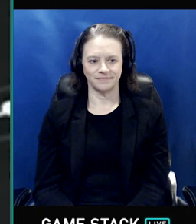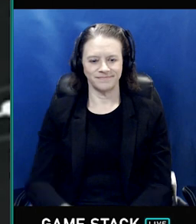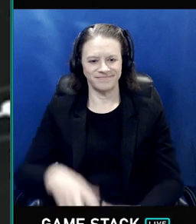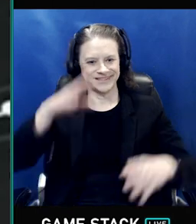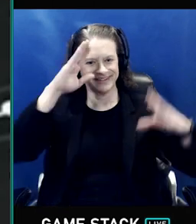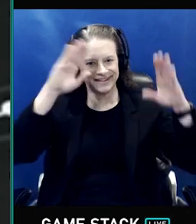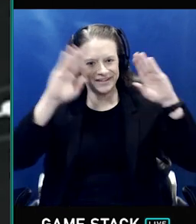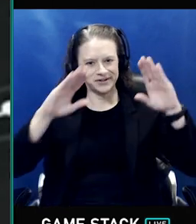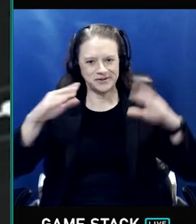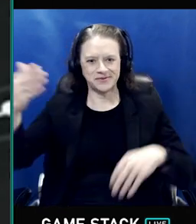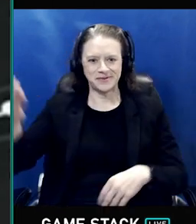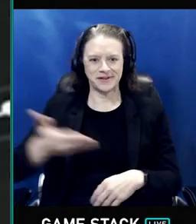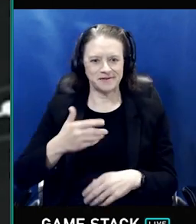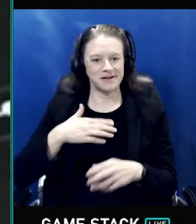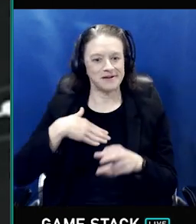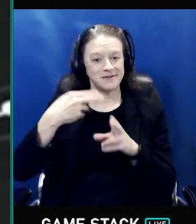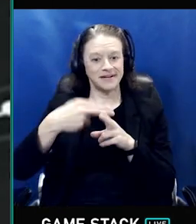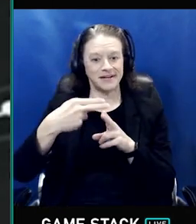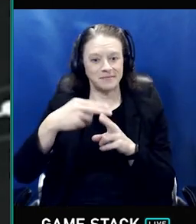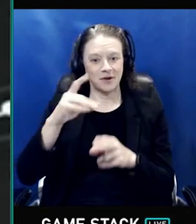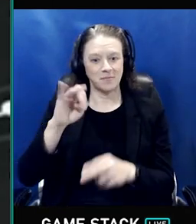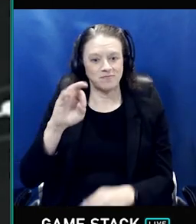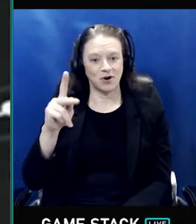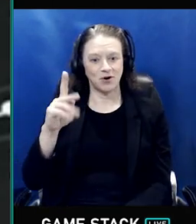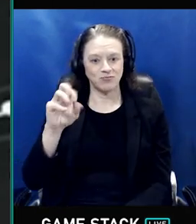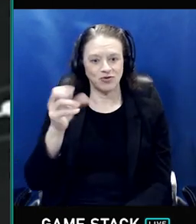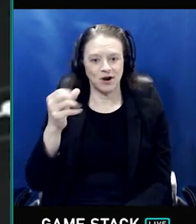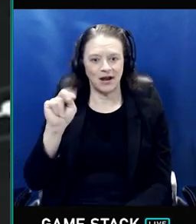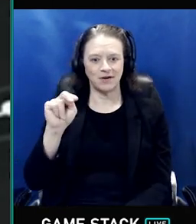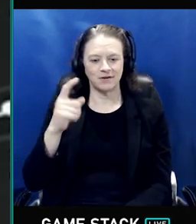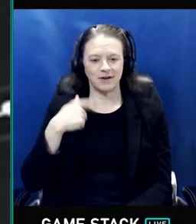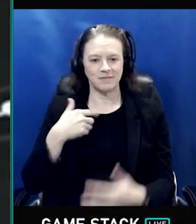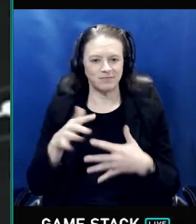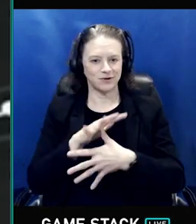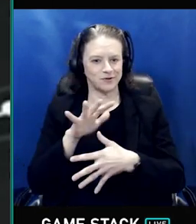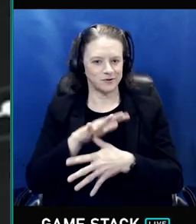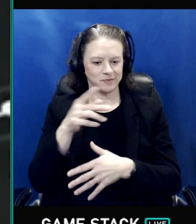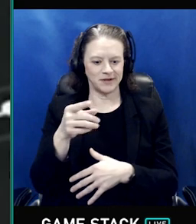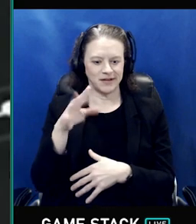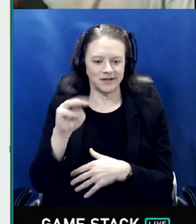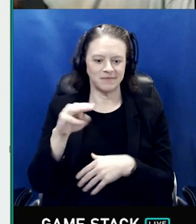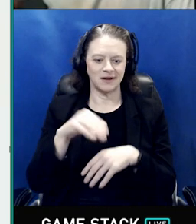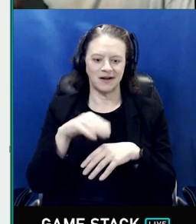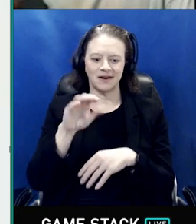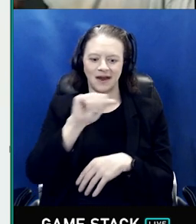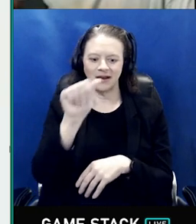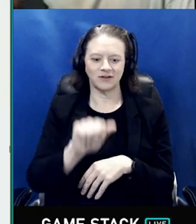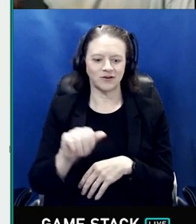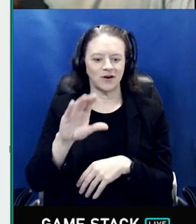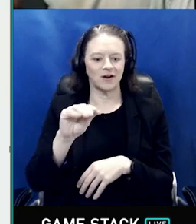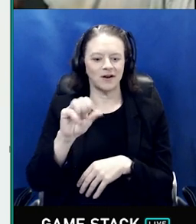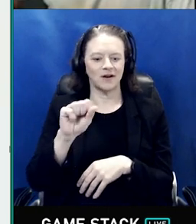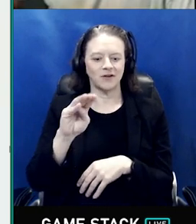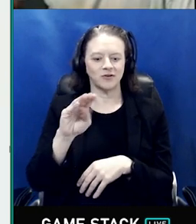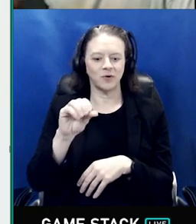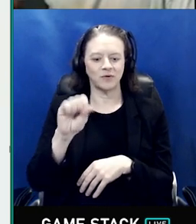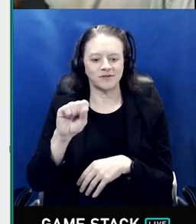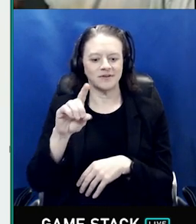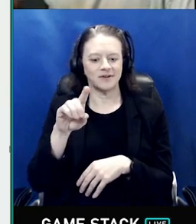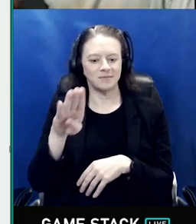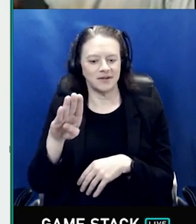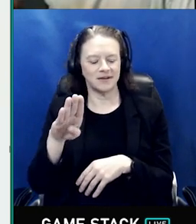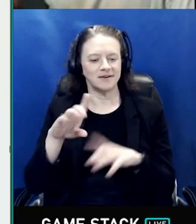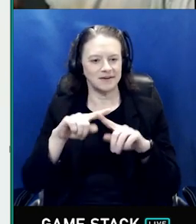and welcome. My name is Mark Brown. I'm a principal program manager on the Azure Cosmos DB team at Microsoft. And today we're going to talk about Azure Cosmos